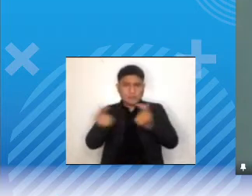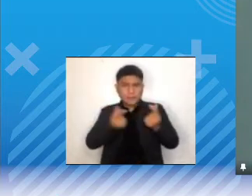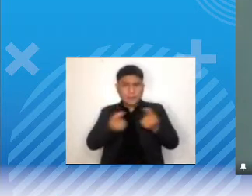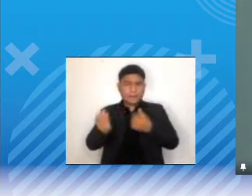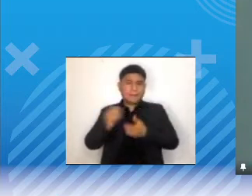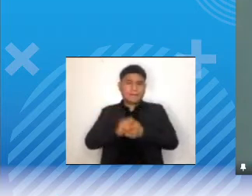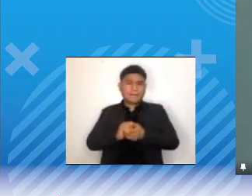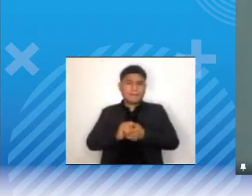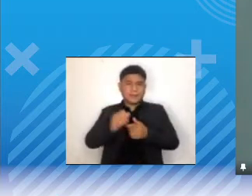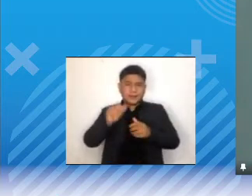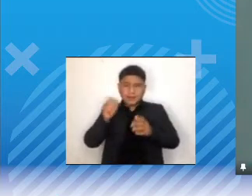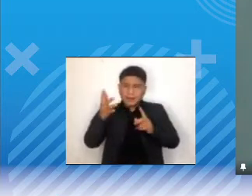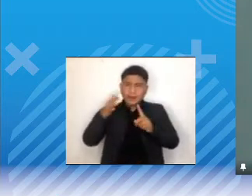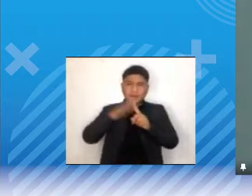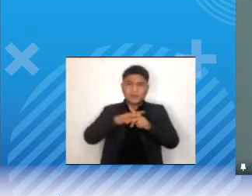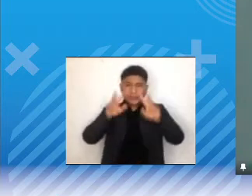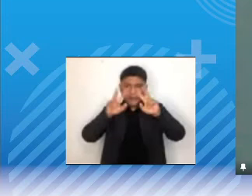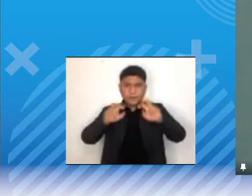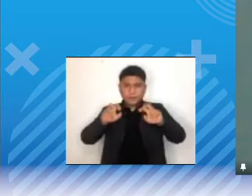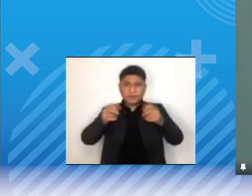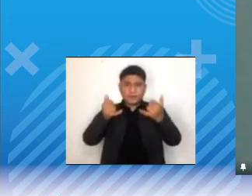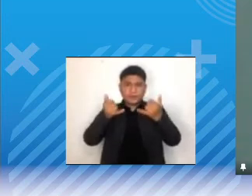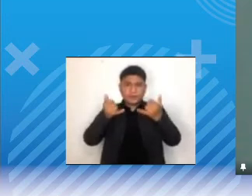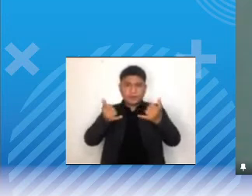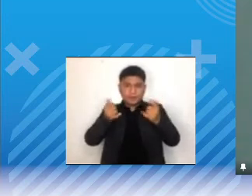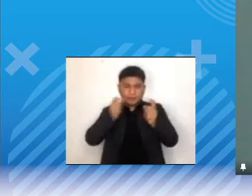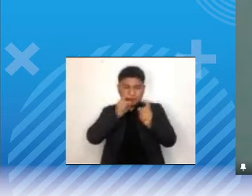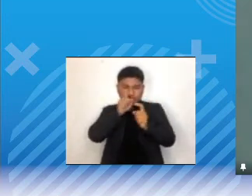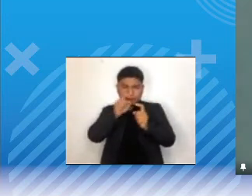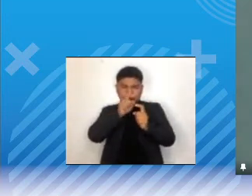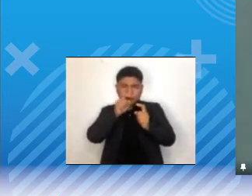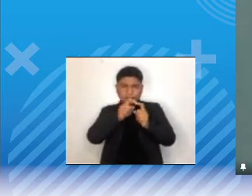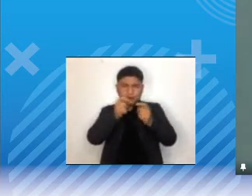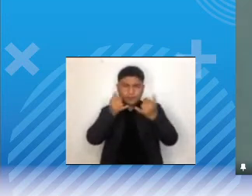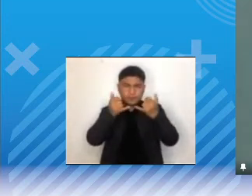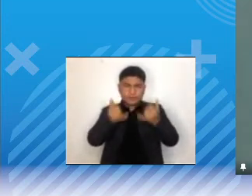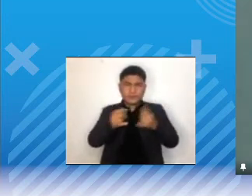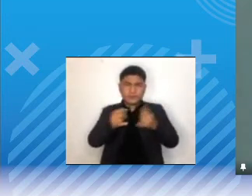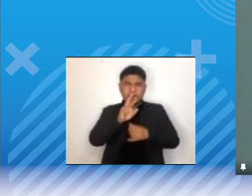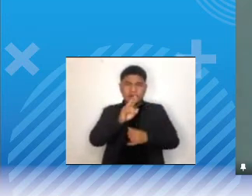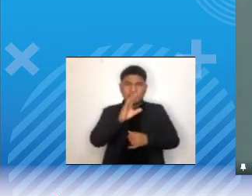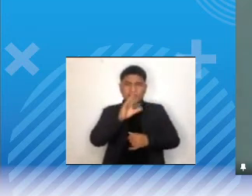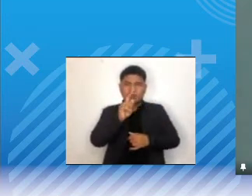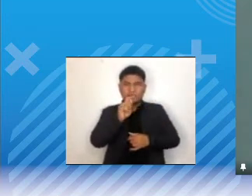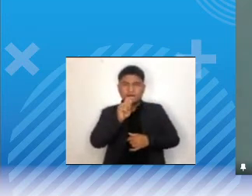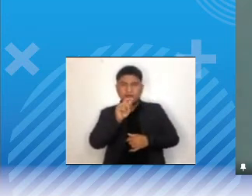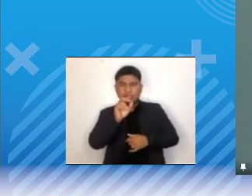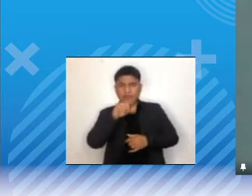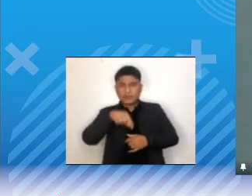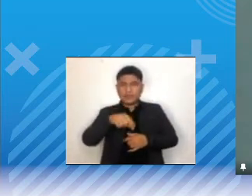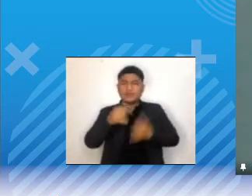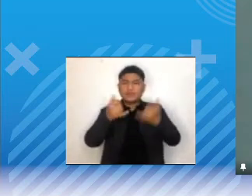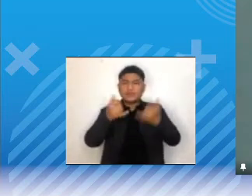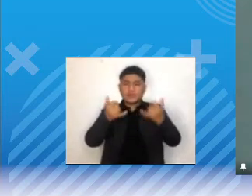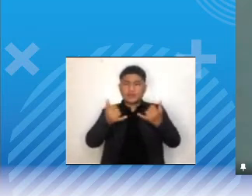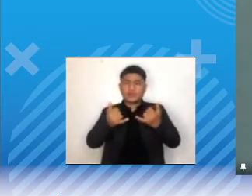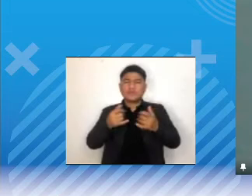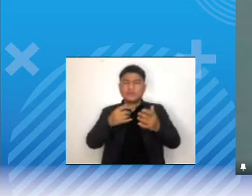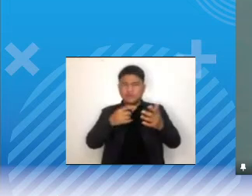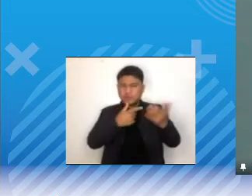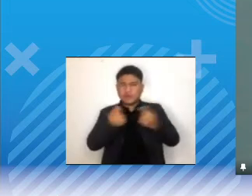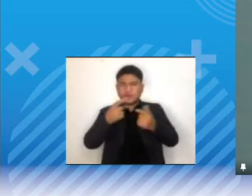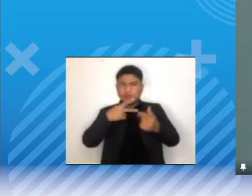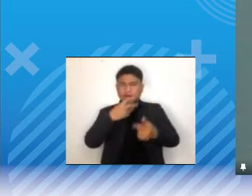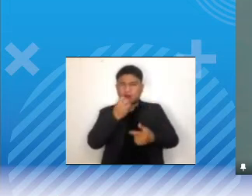high-impact applied research. So specifically, RCTQ assists in the implementation of K-12 reform